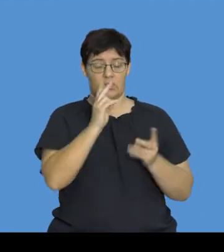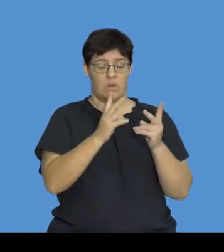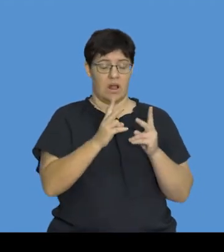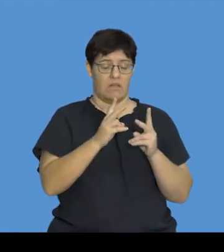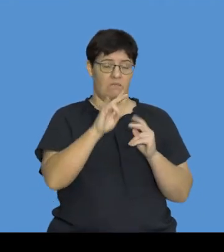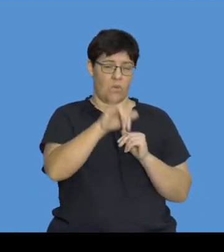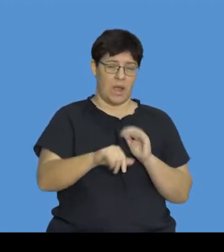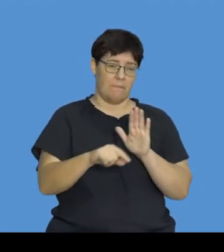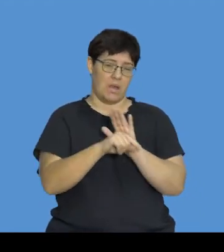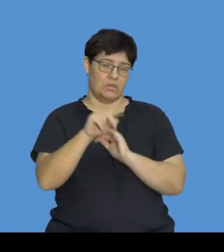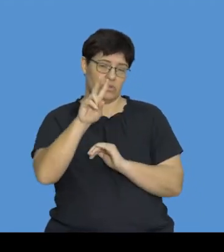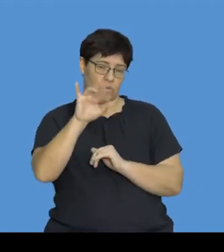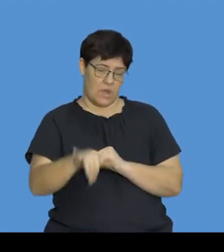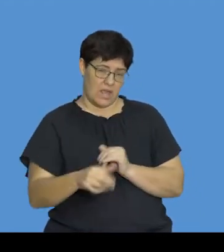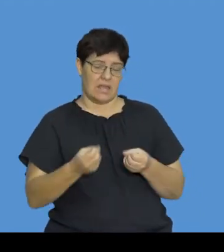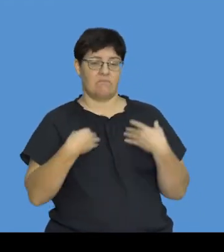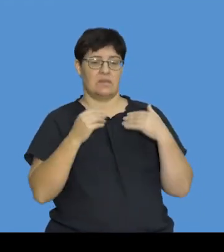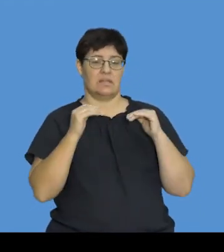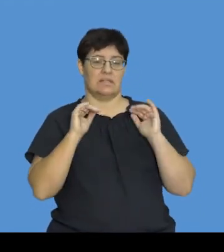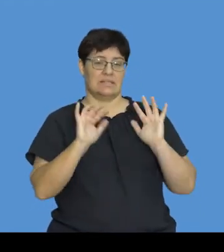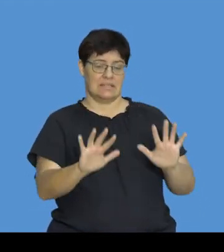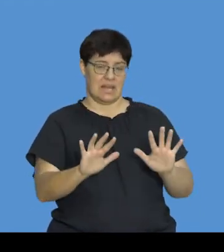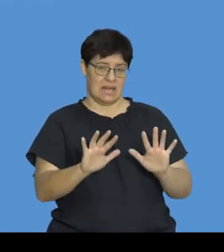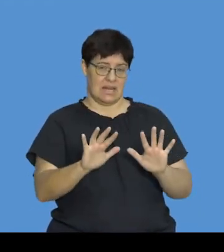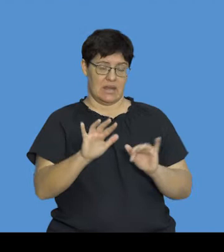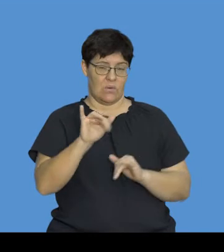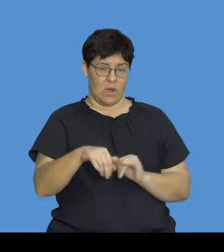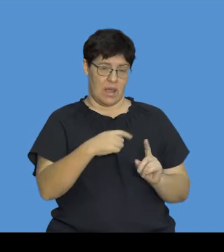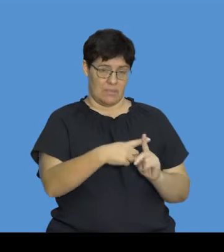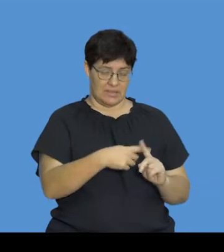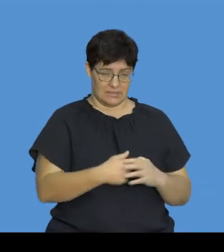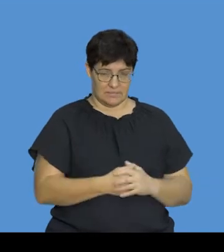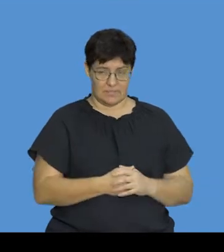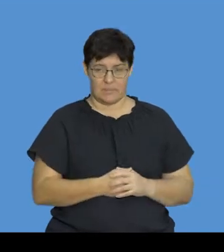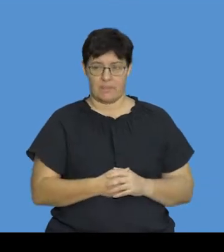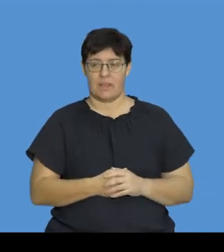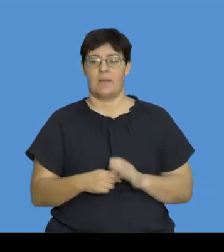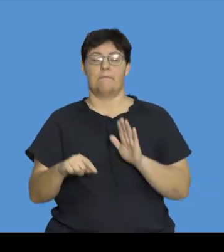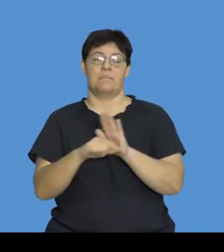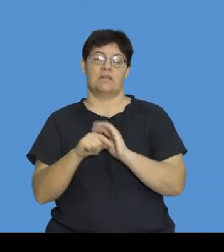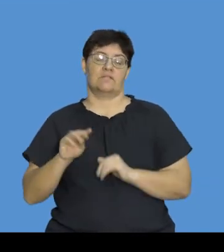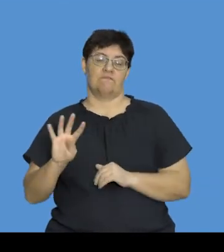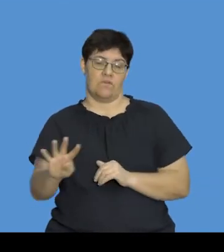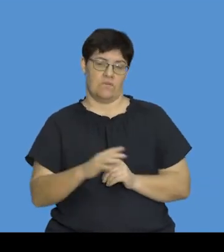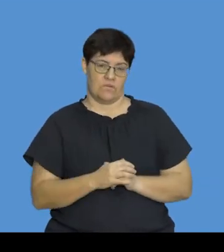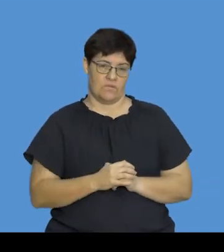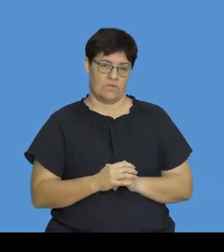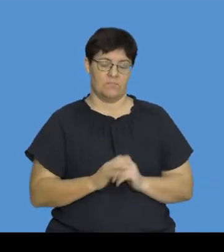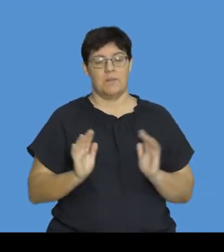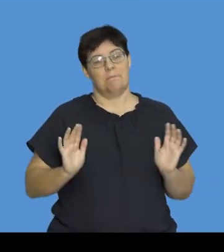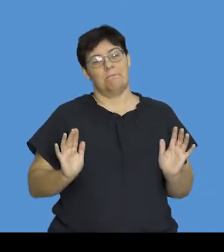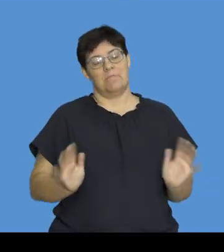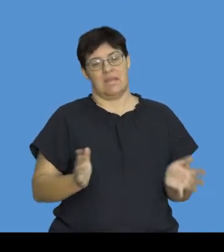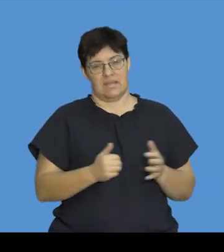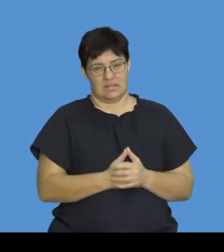12y minus the 2y will give me plus 10y, then minus 4, and that will